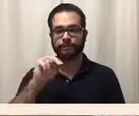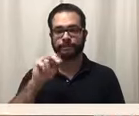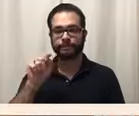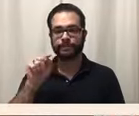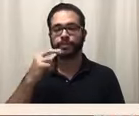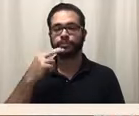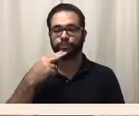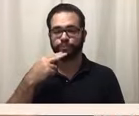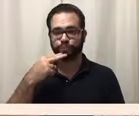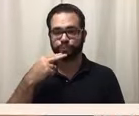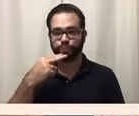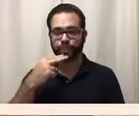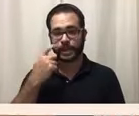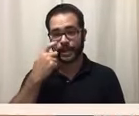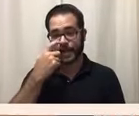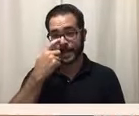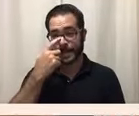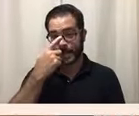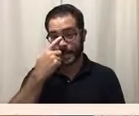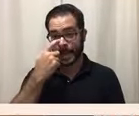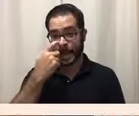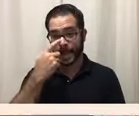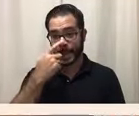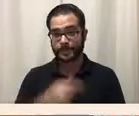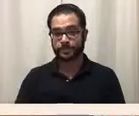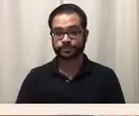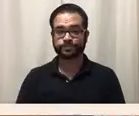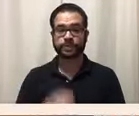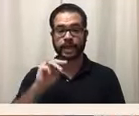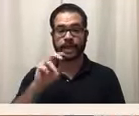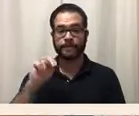Eminem, Eminem, Eminem,